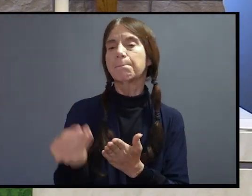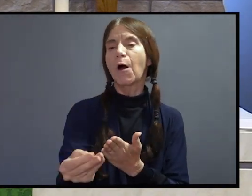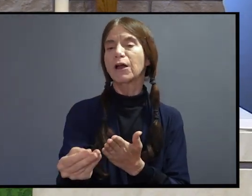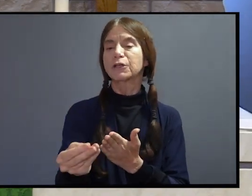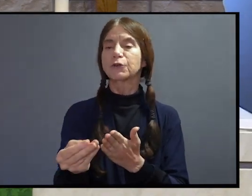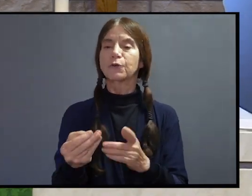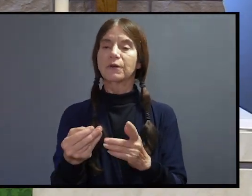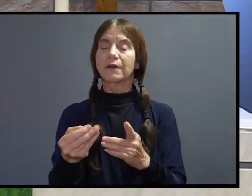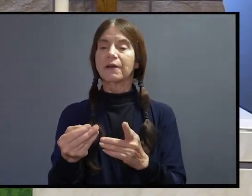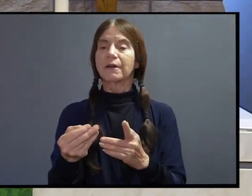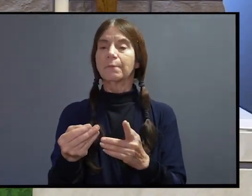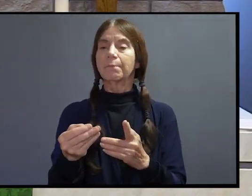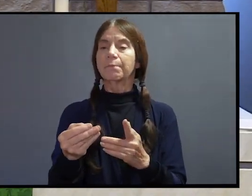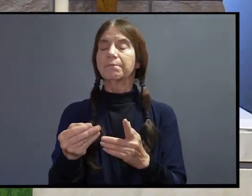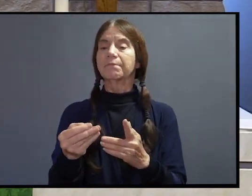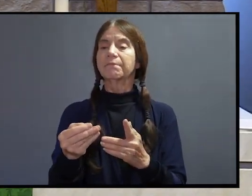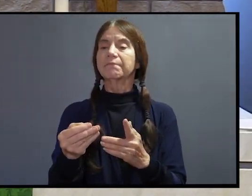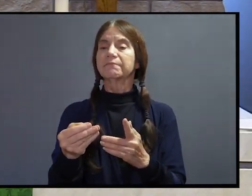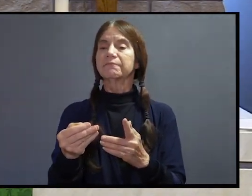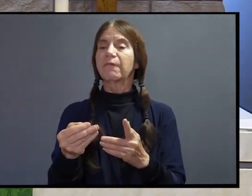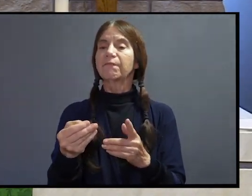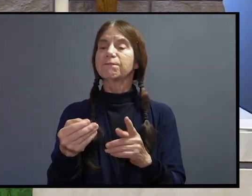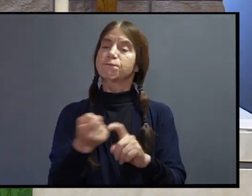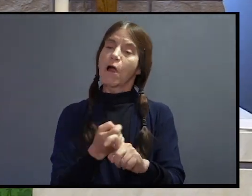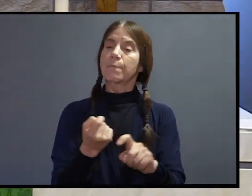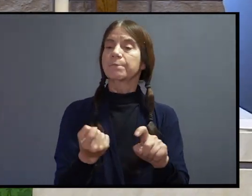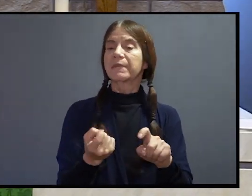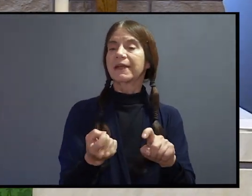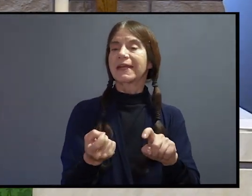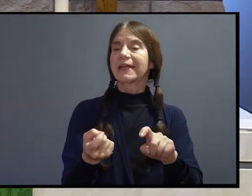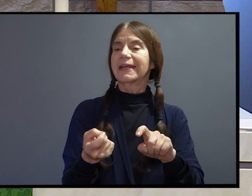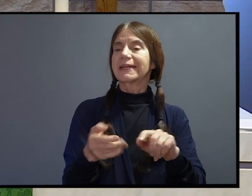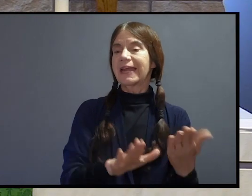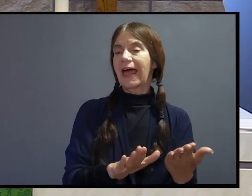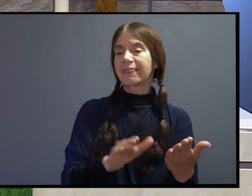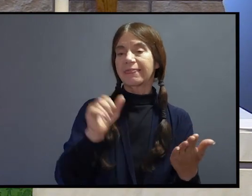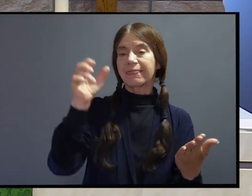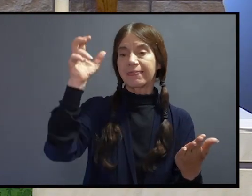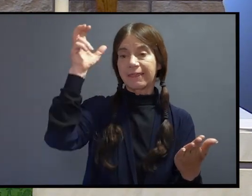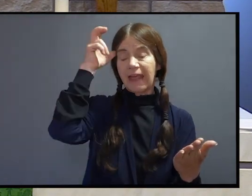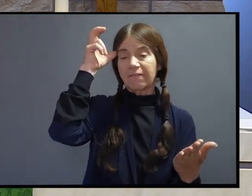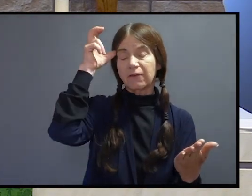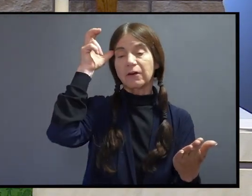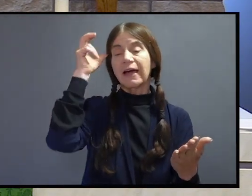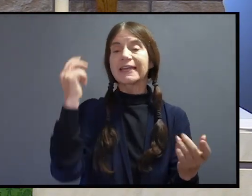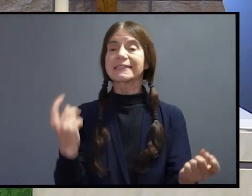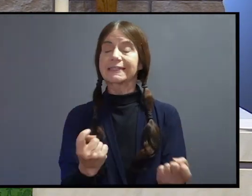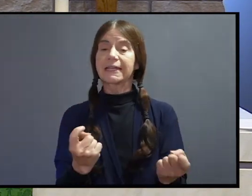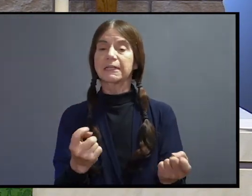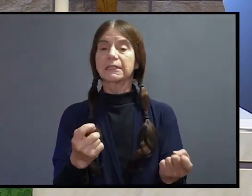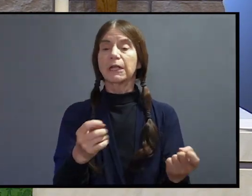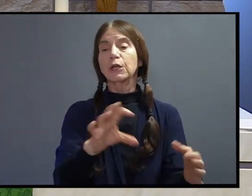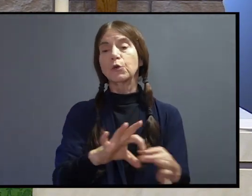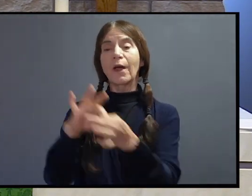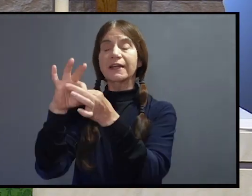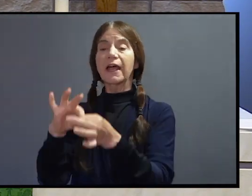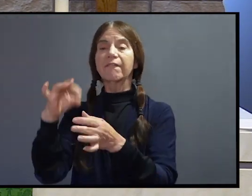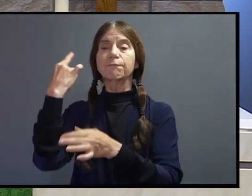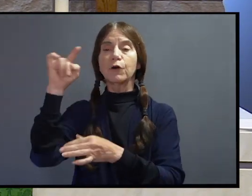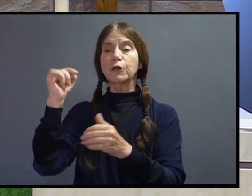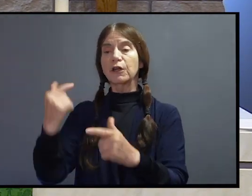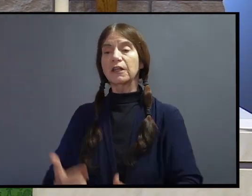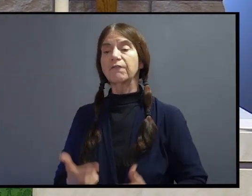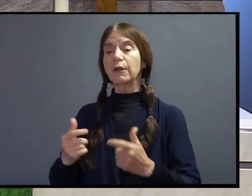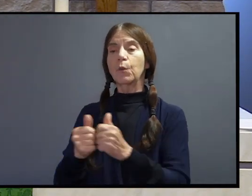purchases you from sin, death, and the devil, so that you may be His own and live under Him in His kingdom.